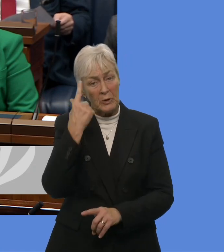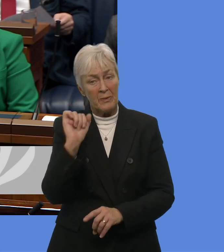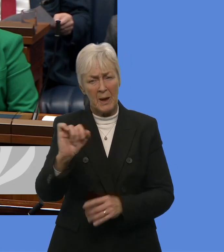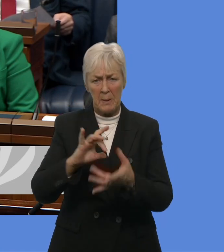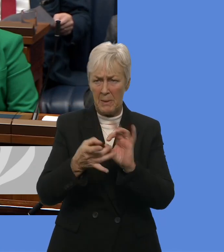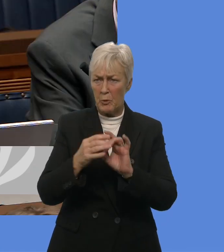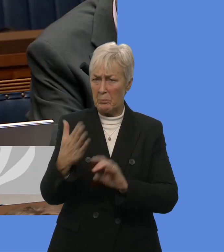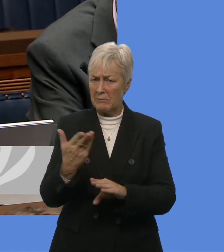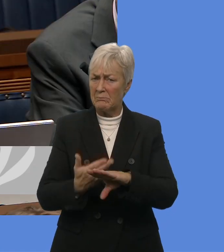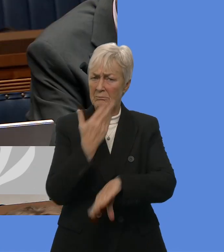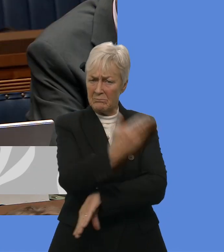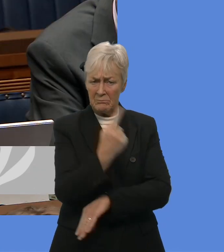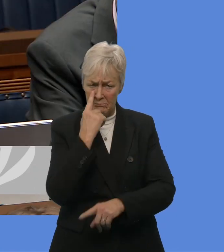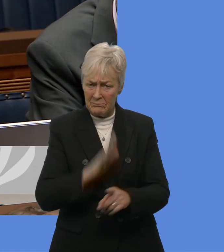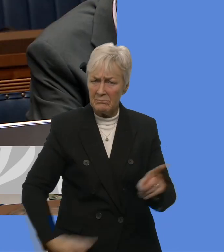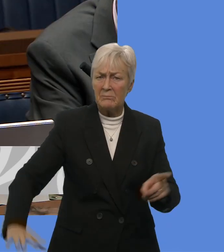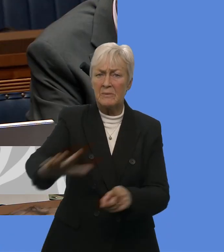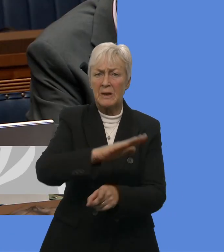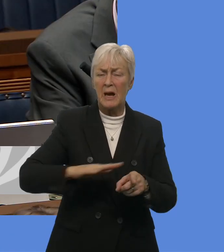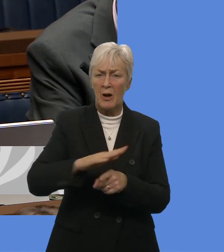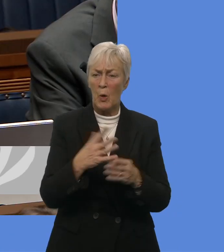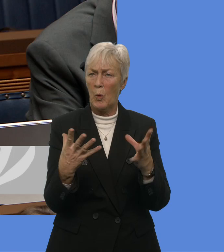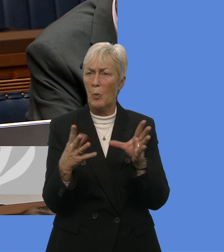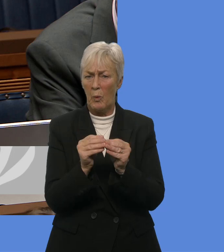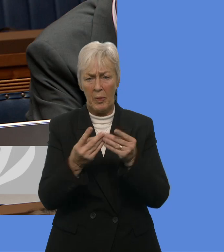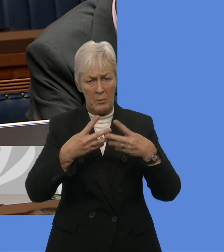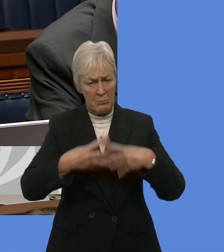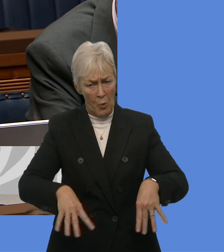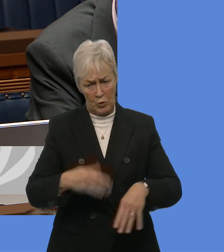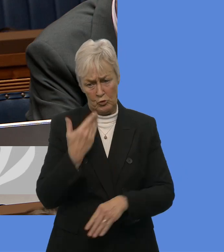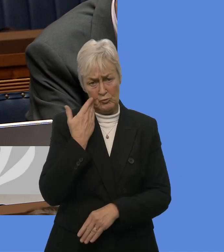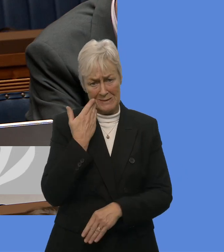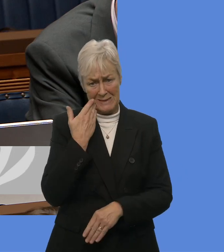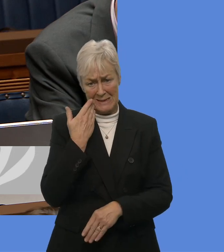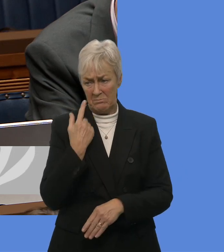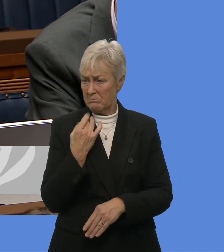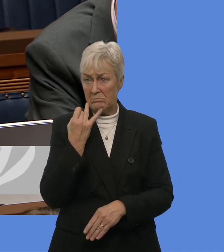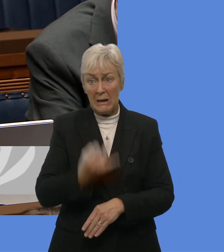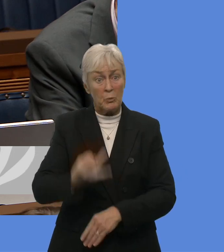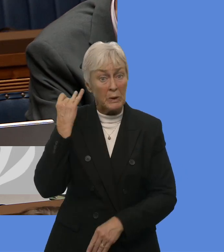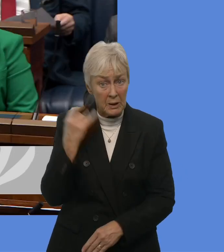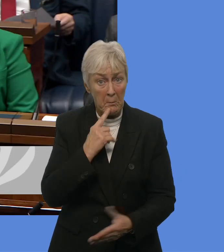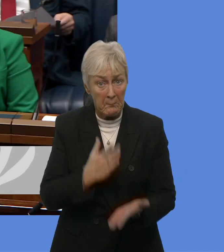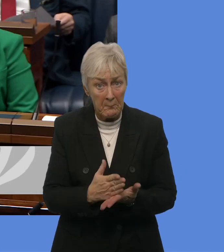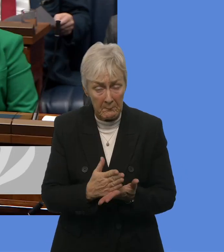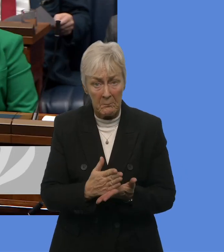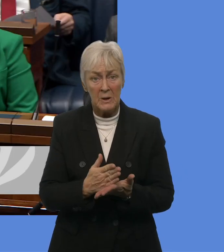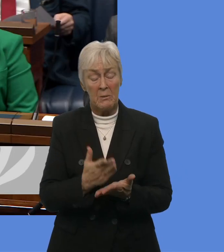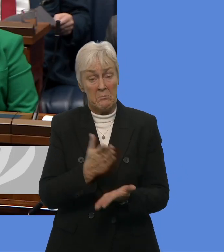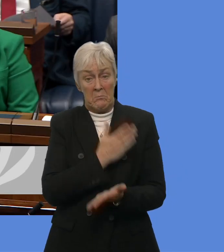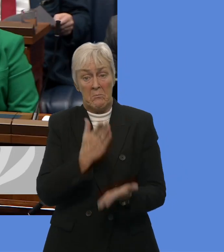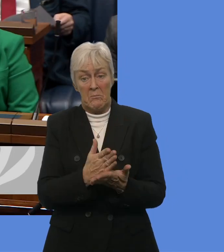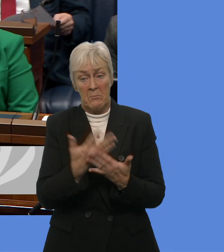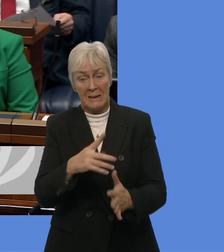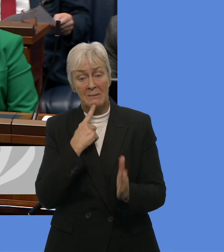did indeed attend the site and spoke with the board there just last week. And indeed, as